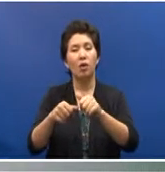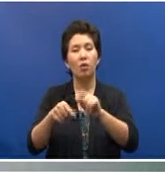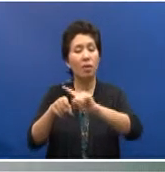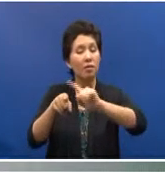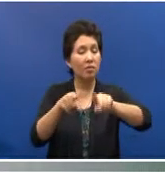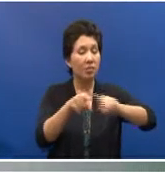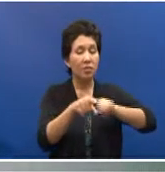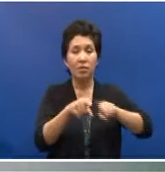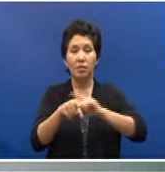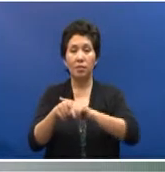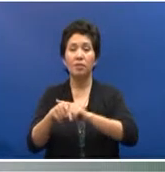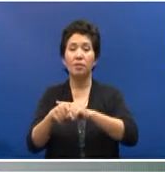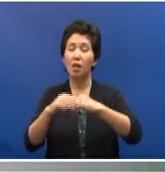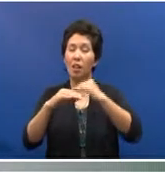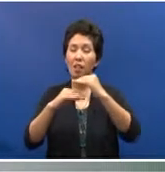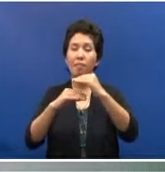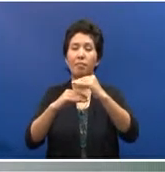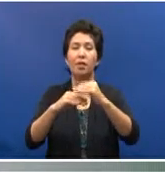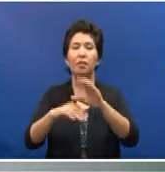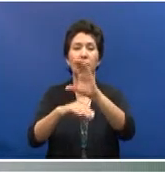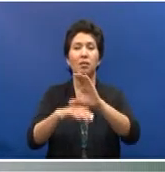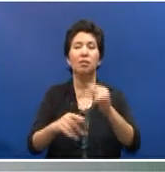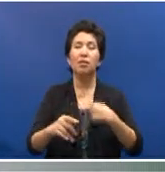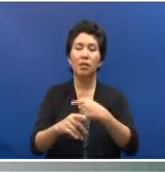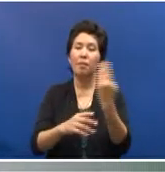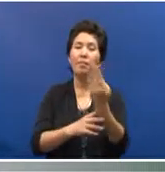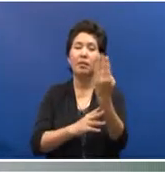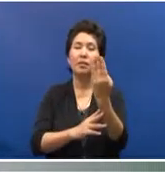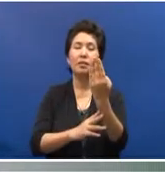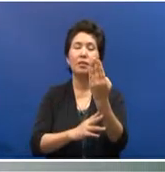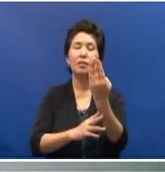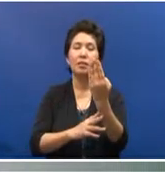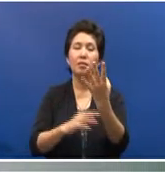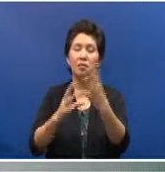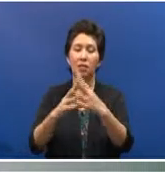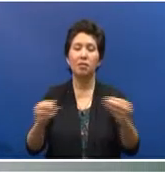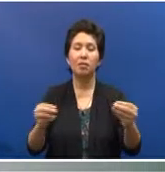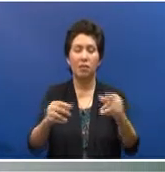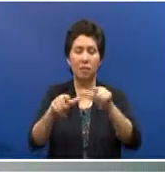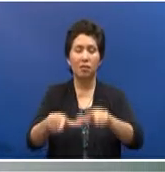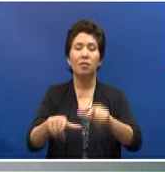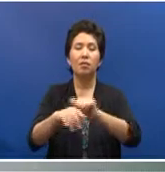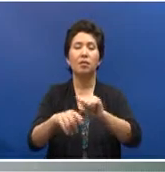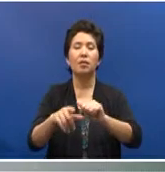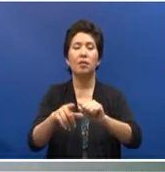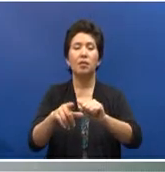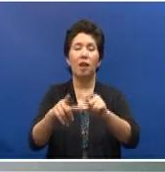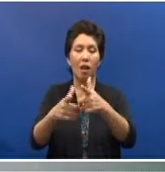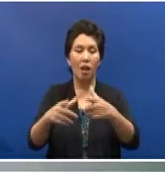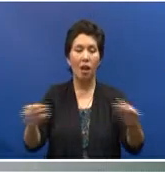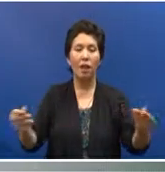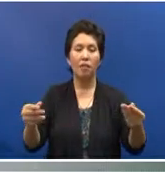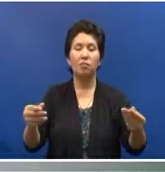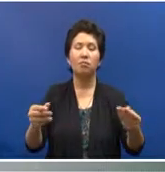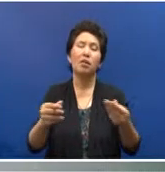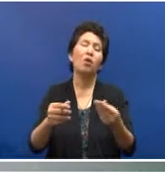limited resources. Okay, this group of society usually settle in lands that are controlled by their